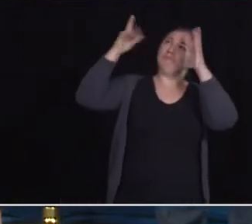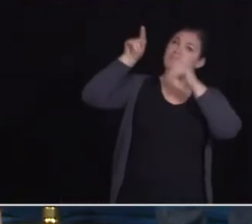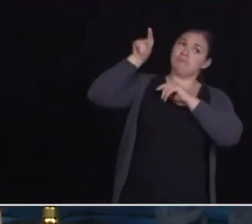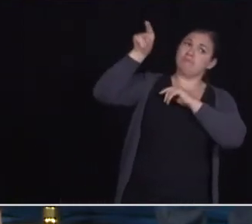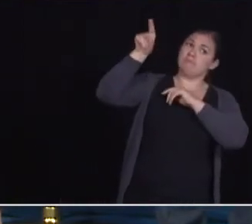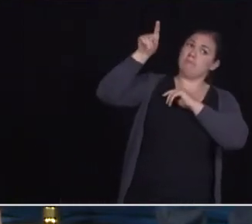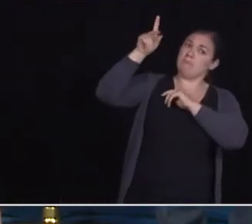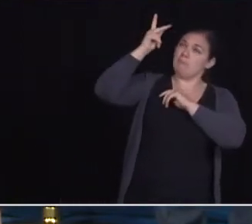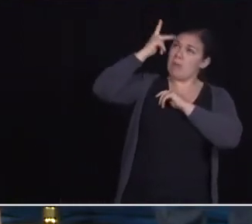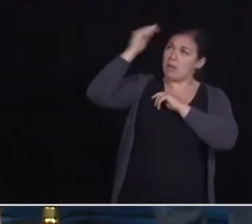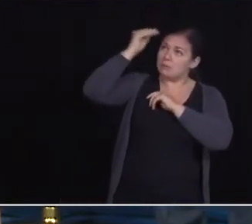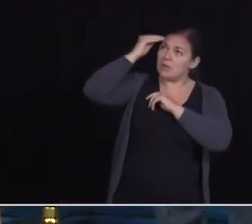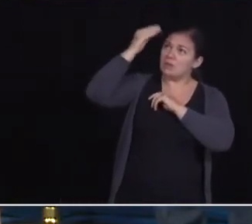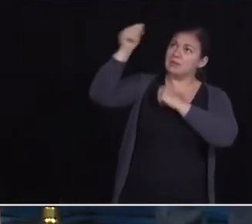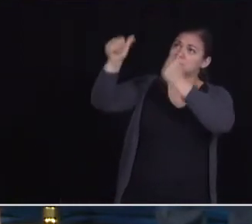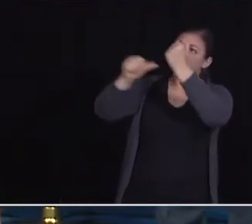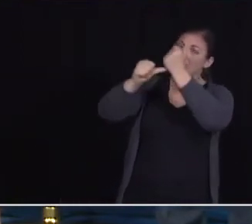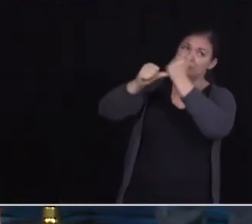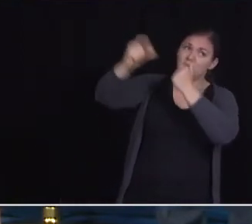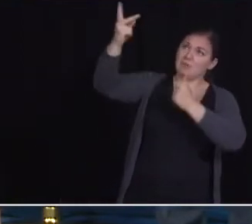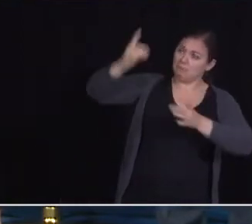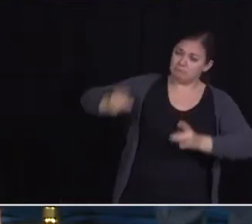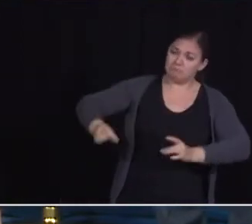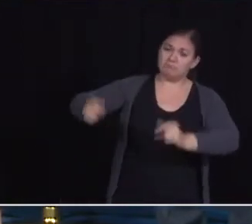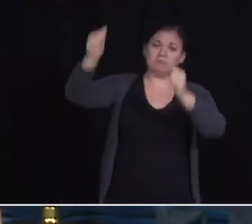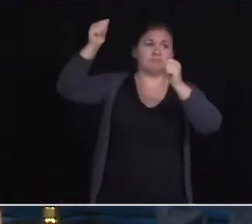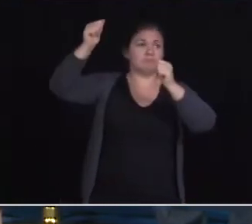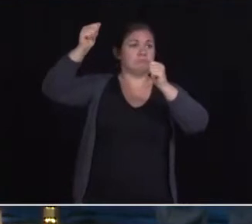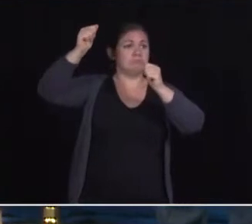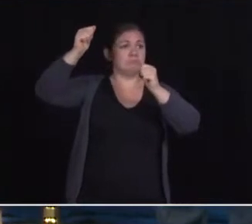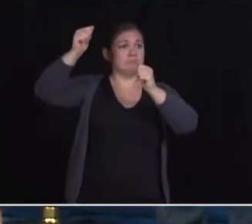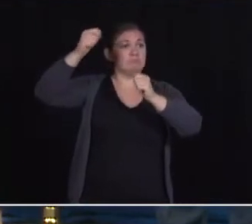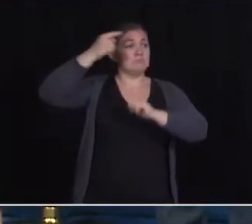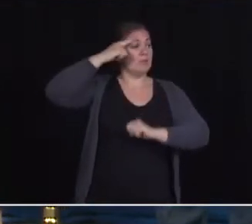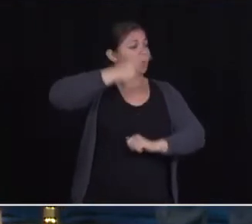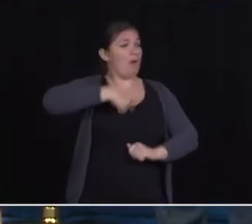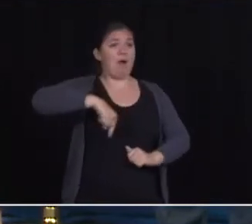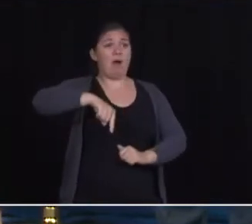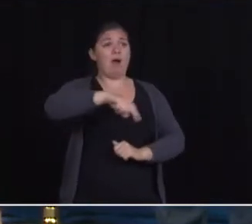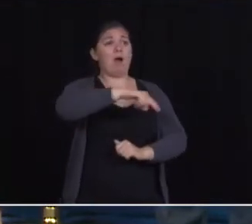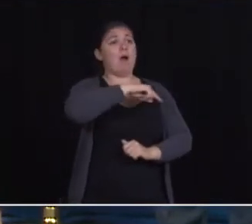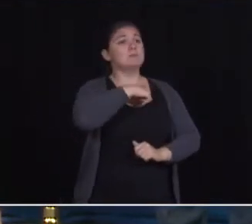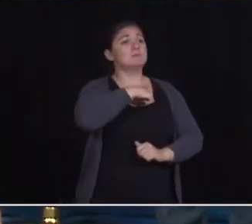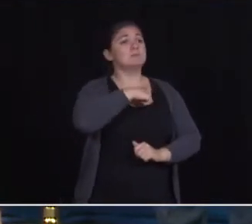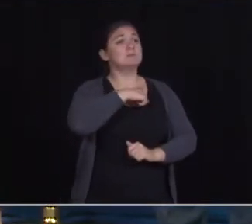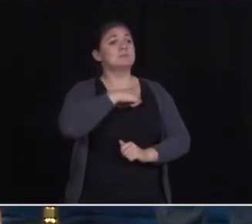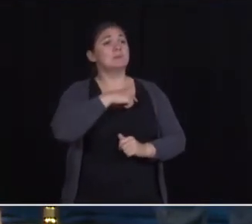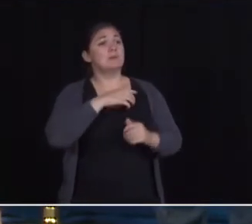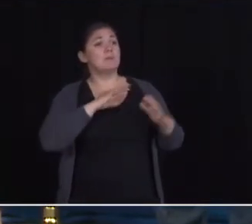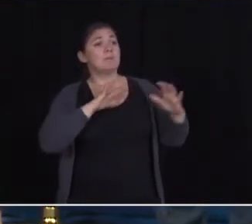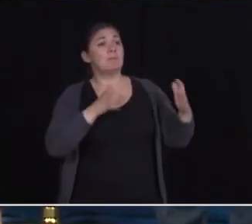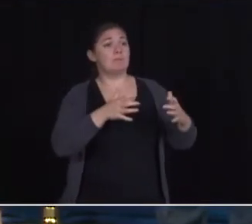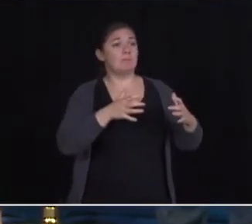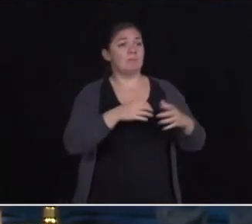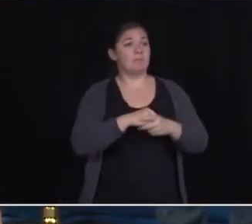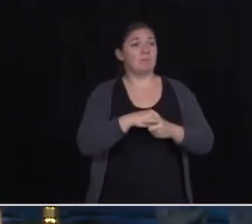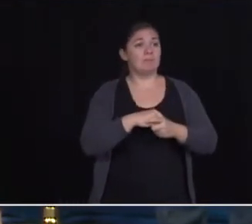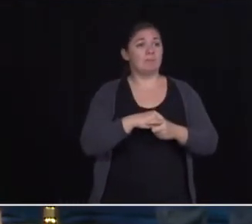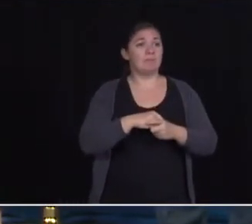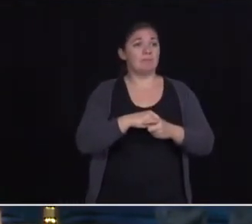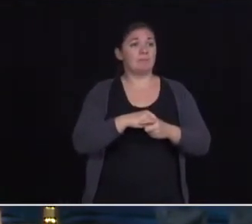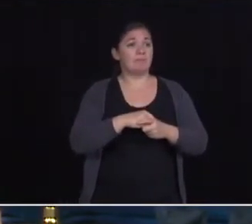supports, we have been working in terms of property tax. I spoke to Mayor Watson, Mayor Tory, Mayor Brown today about the mechanism to make sure that